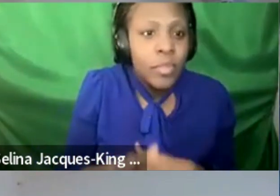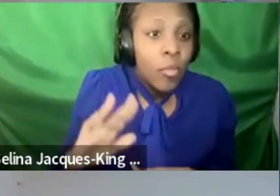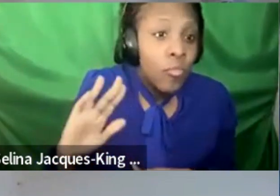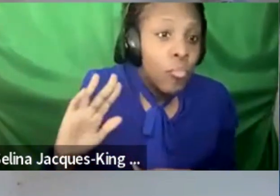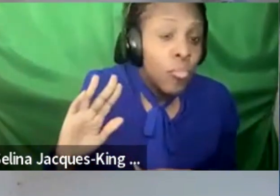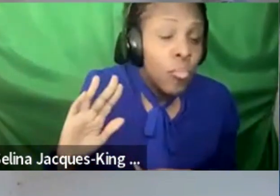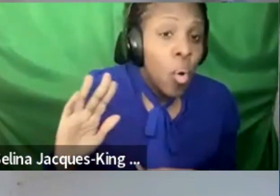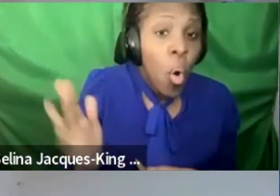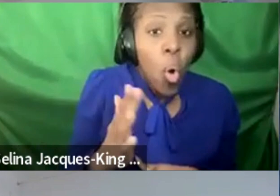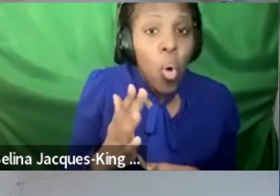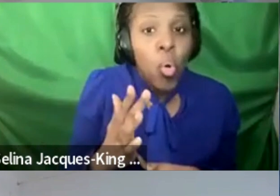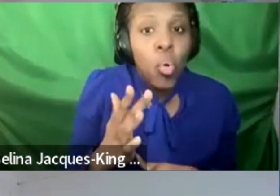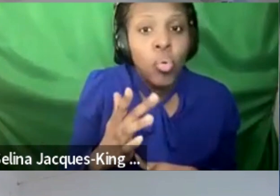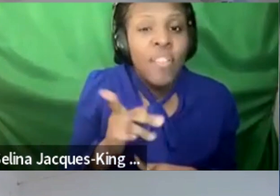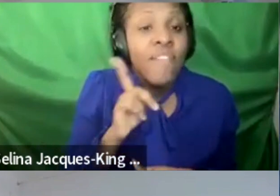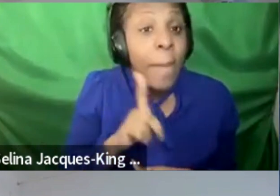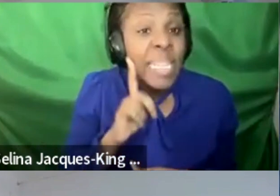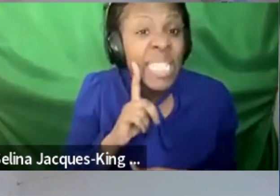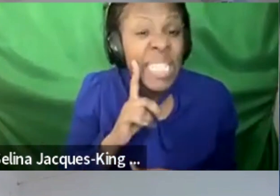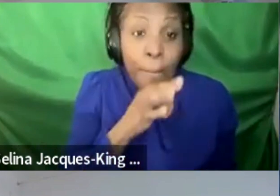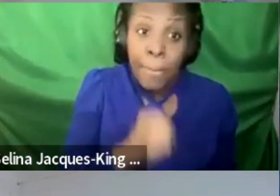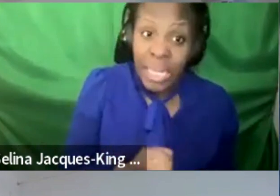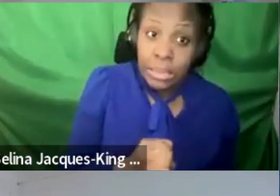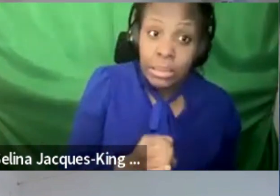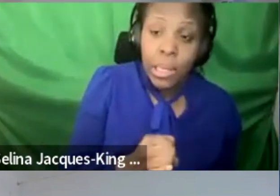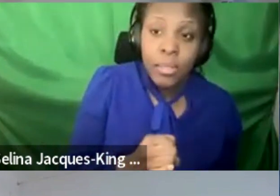kind of femininity and masculinity